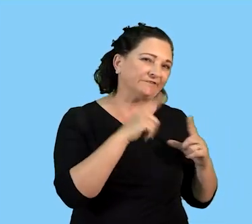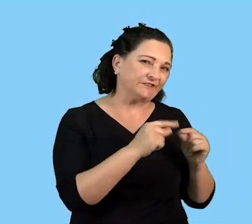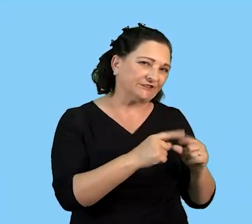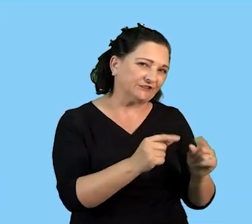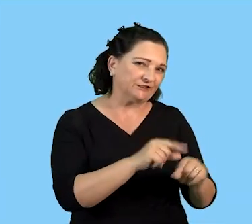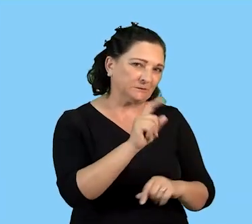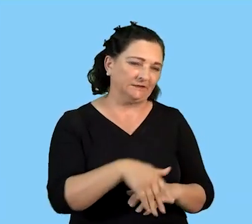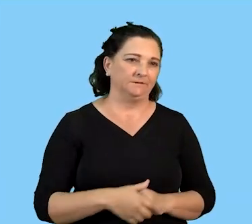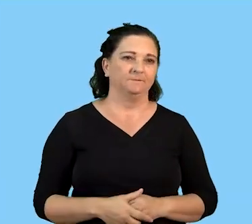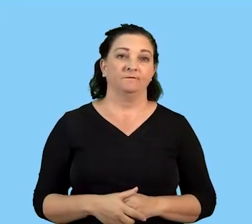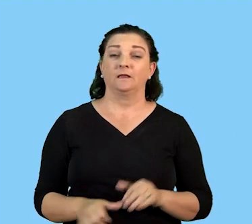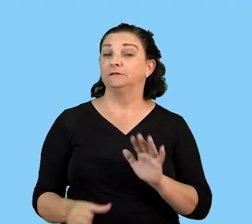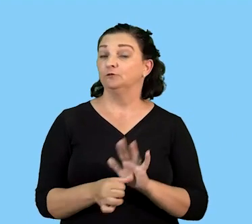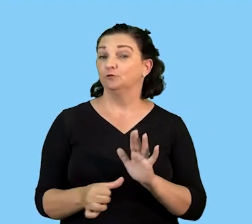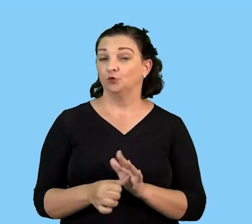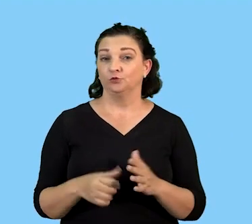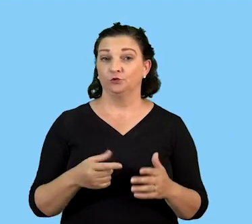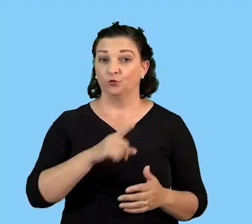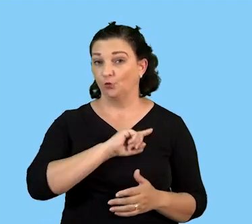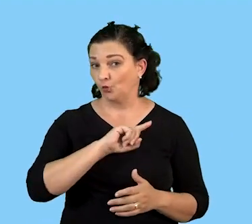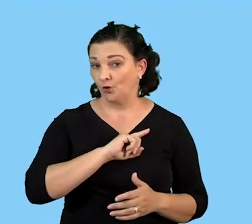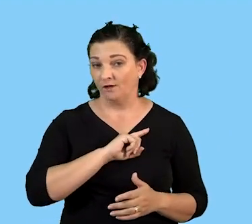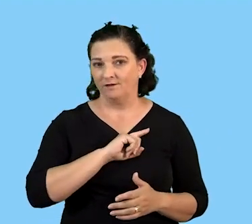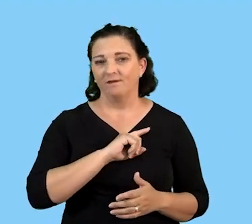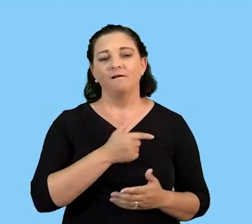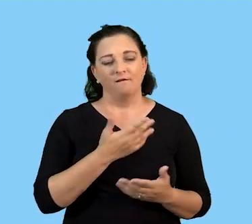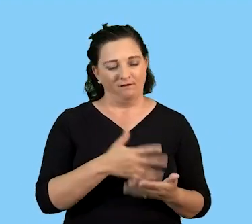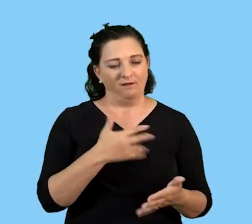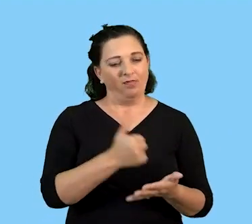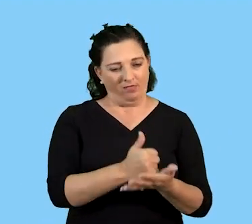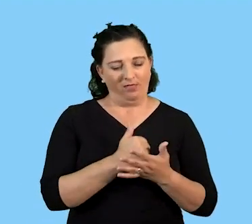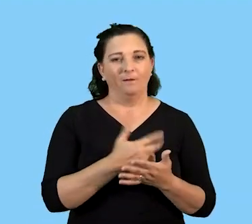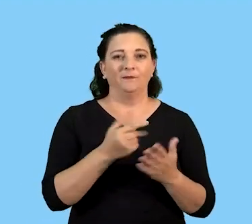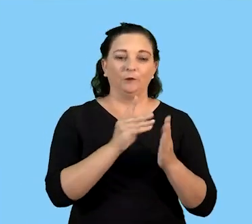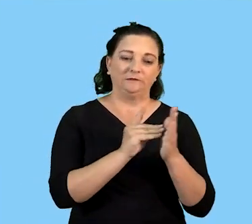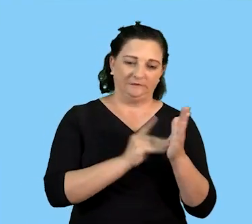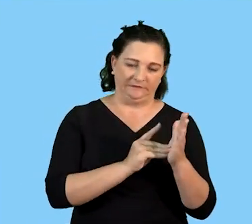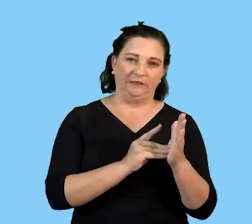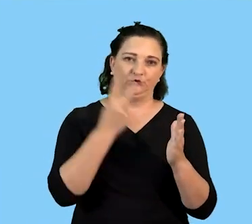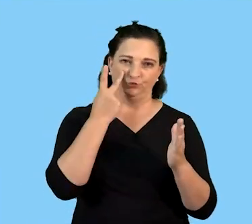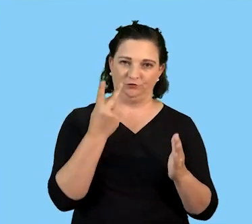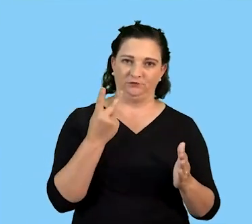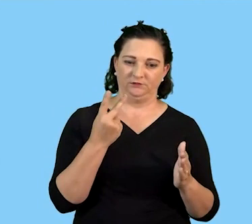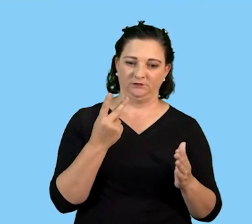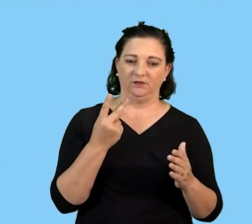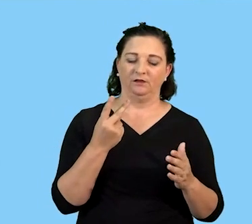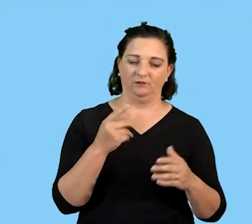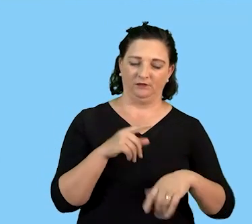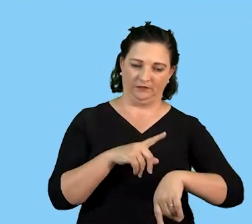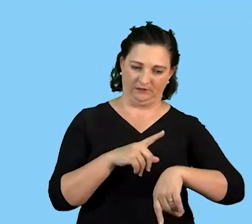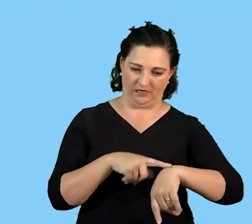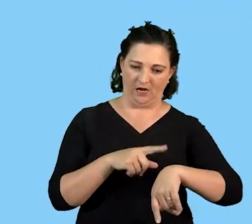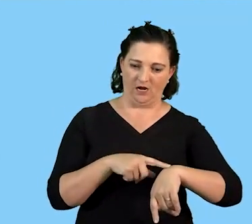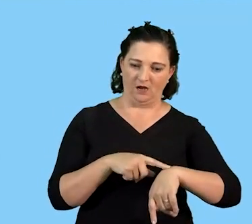of timelines. They help project planners to project dates in advance. So timelines are very important